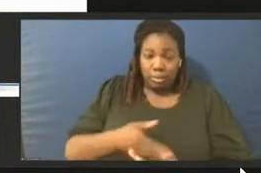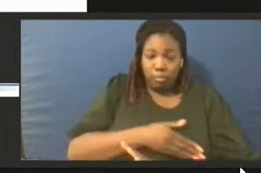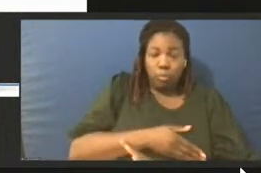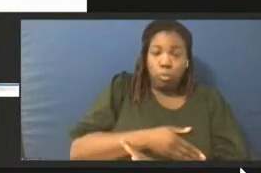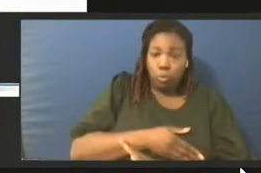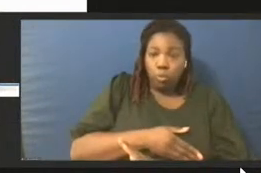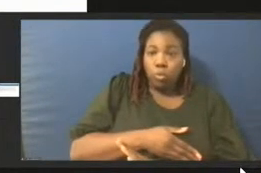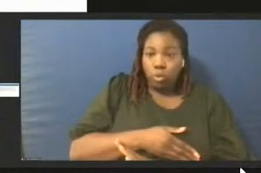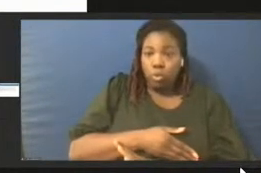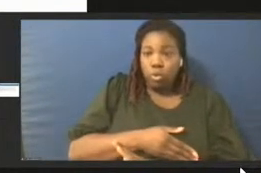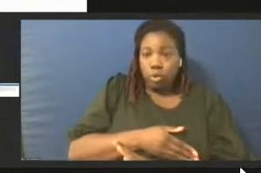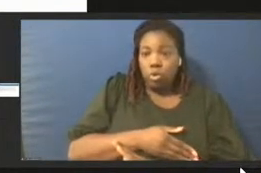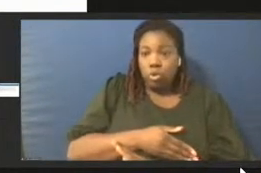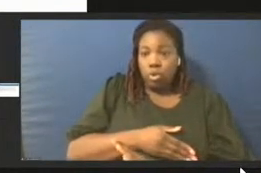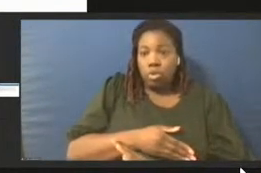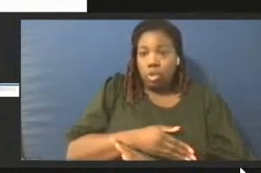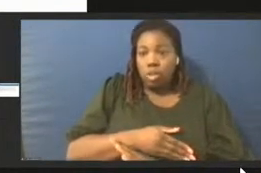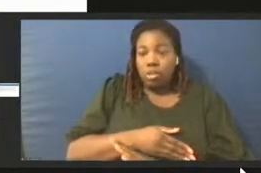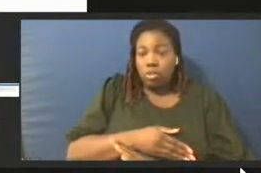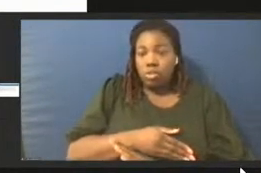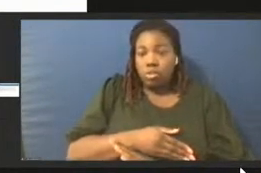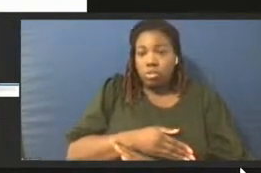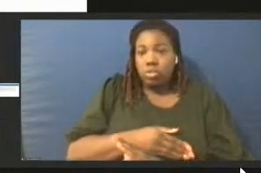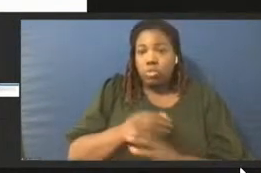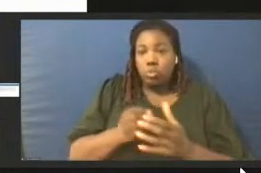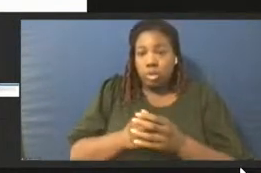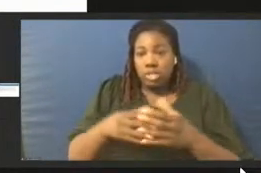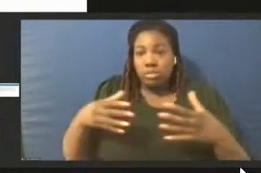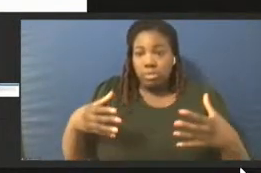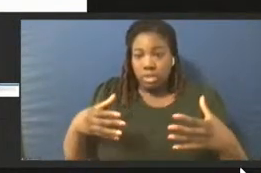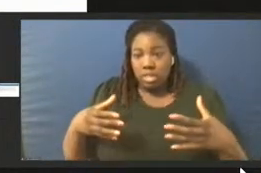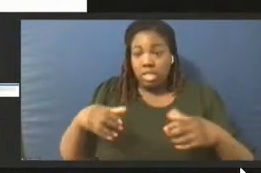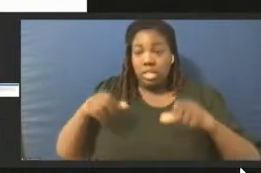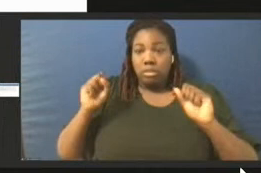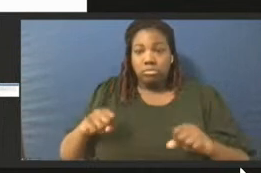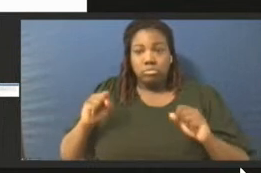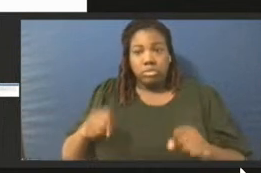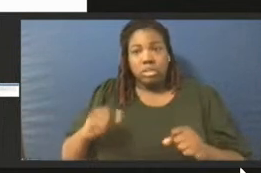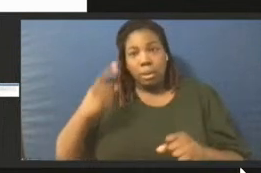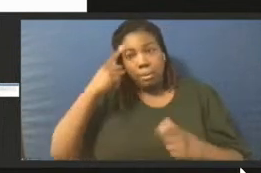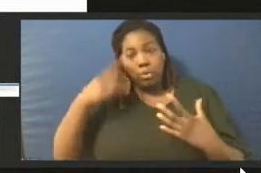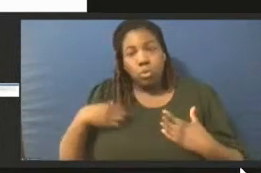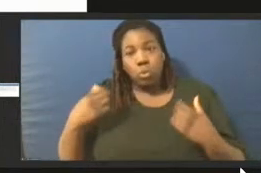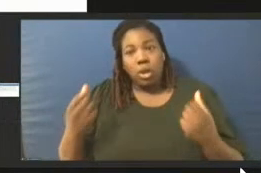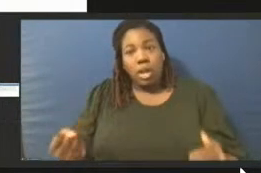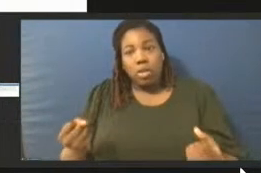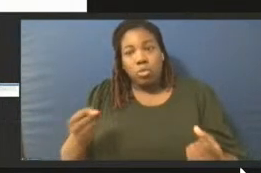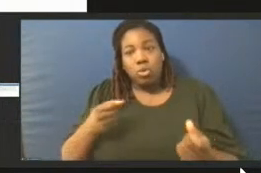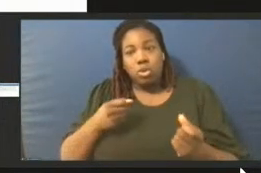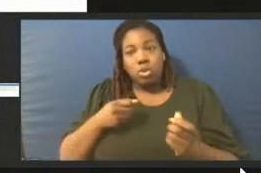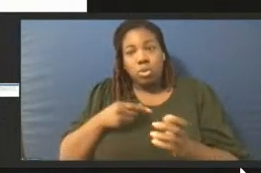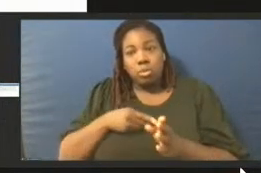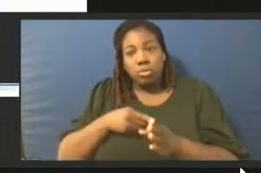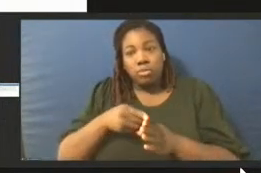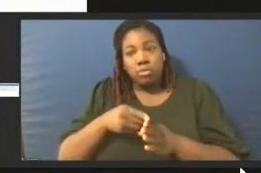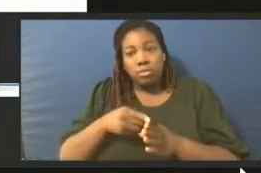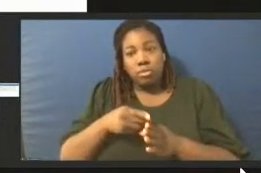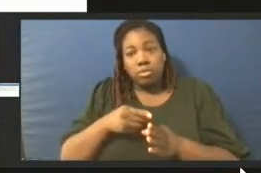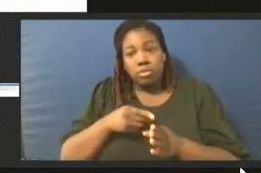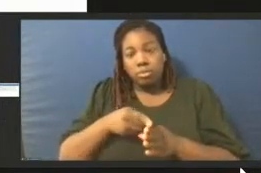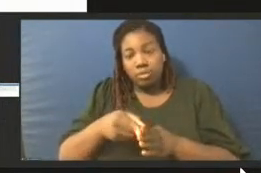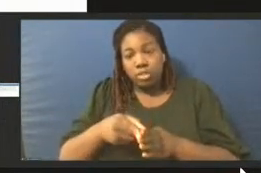the existing mental health to expand the capabilities of mental health care professionals and use that as